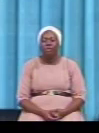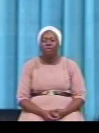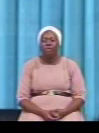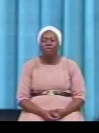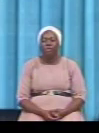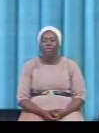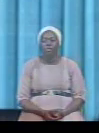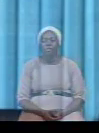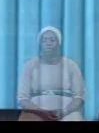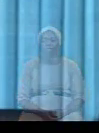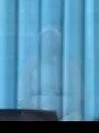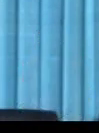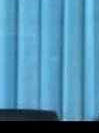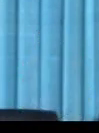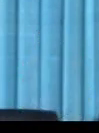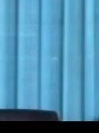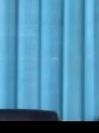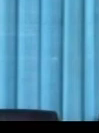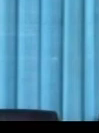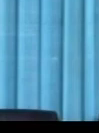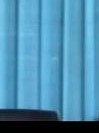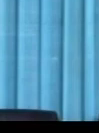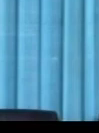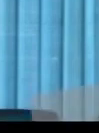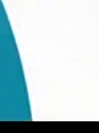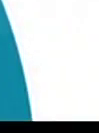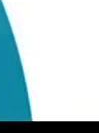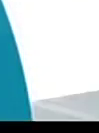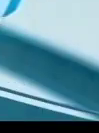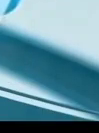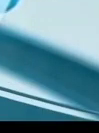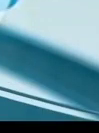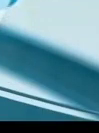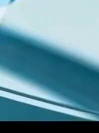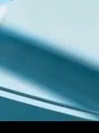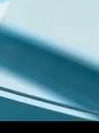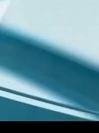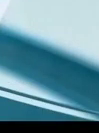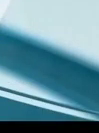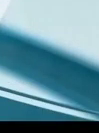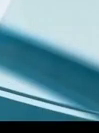Worship him and praise him and tell him it's all about you.